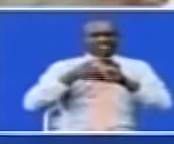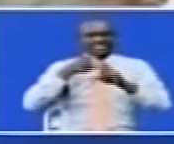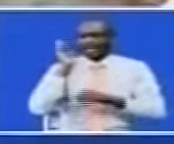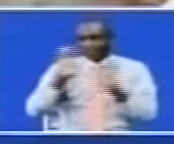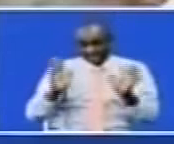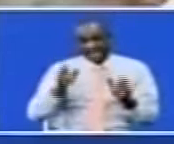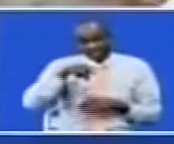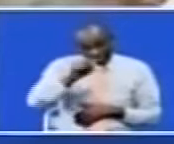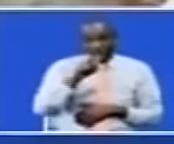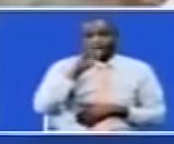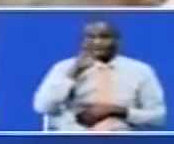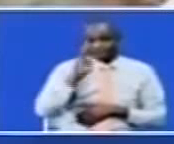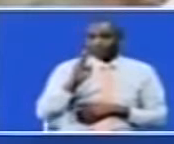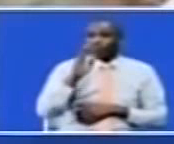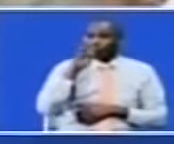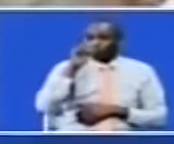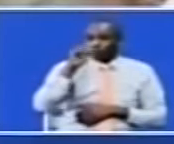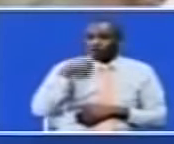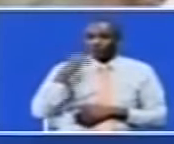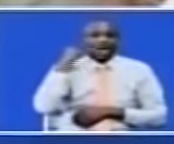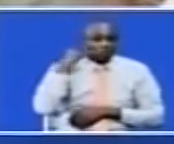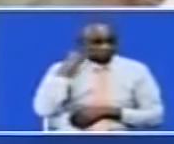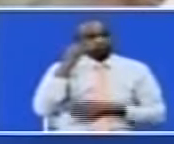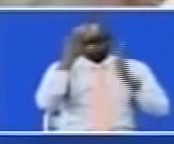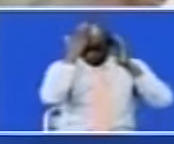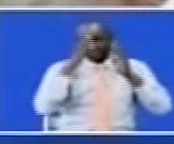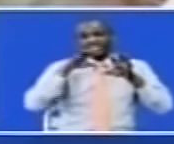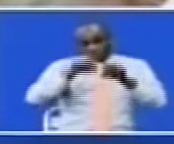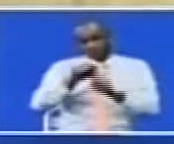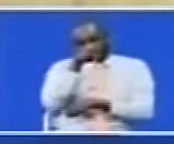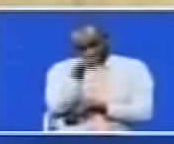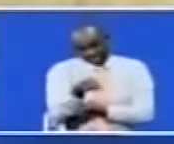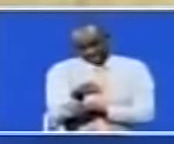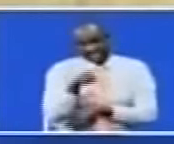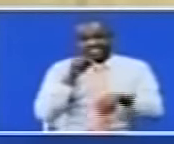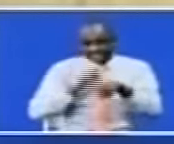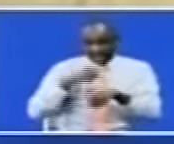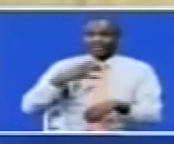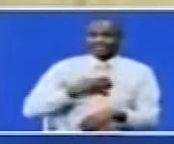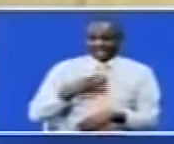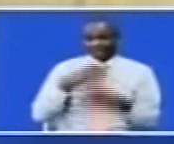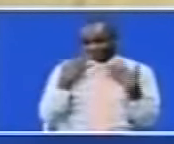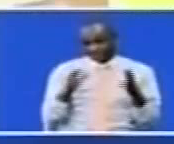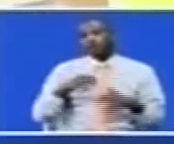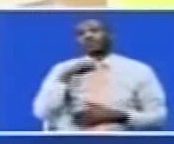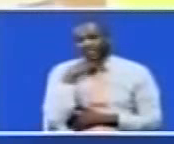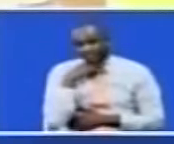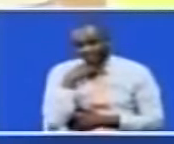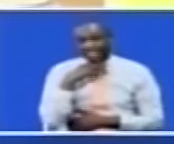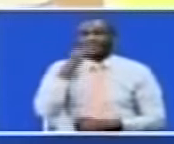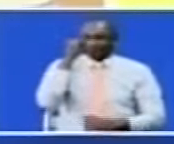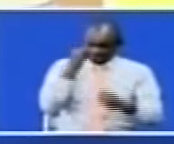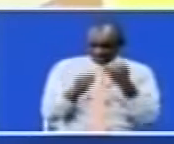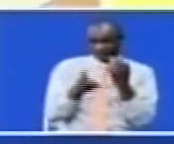appointing Bishop Raphael Ndingi Mwana Nzeki of Nakuru, who would succeed him automatically at the time of his retirement or death. His